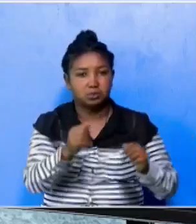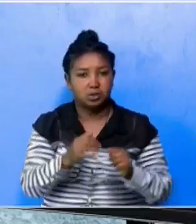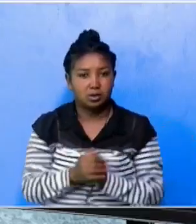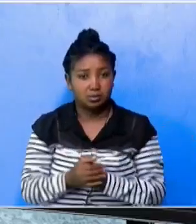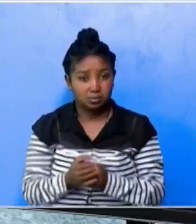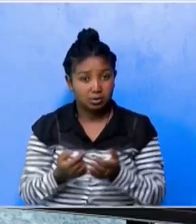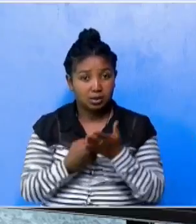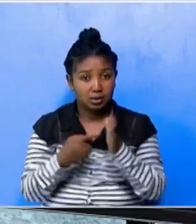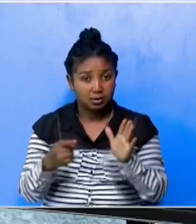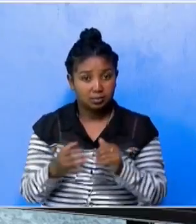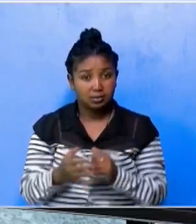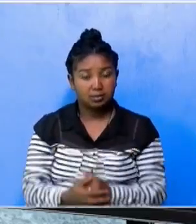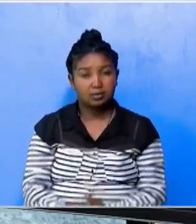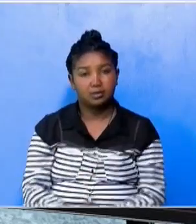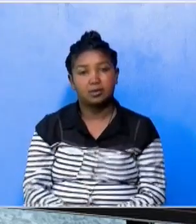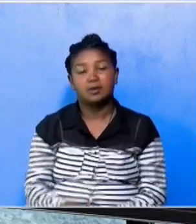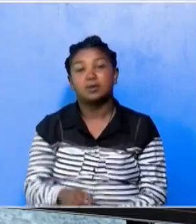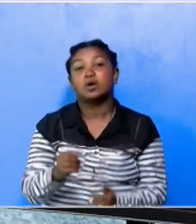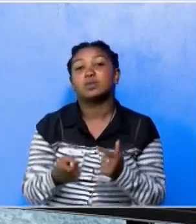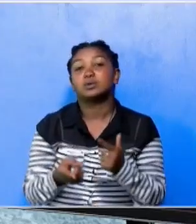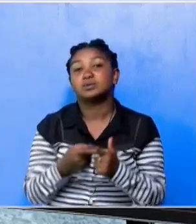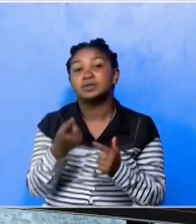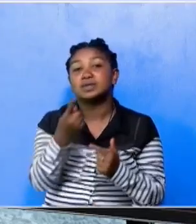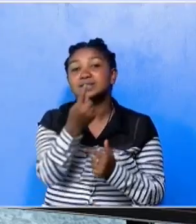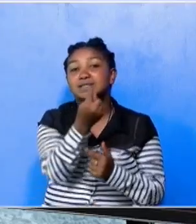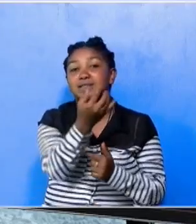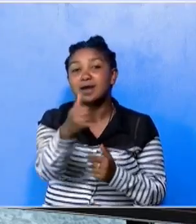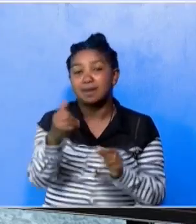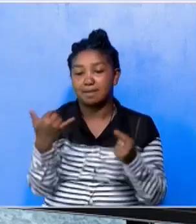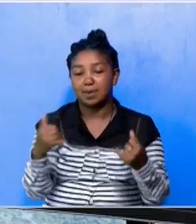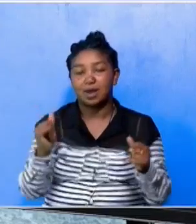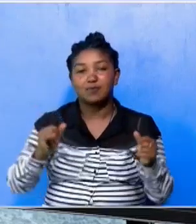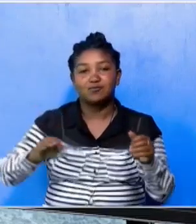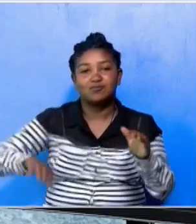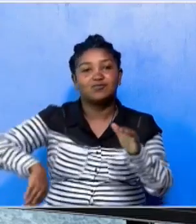Is it clear? What about this? They play football.